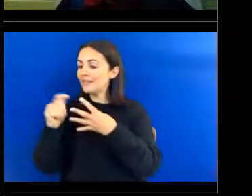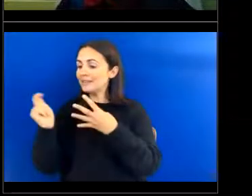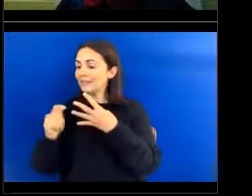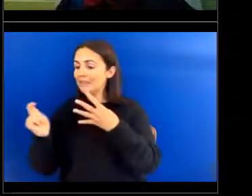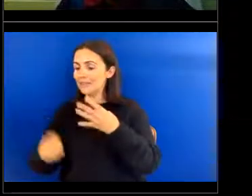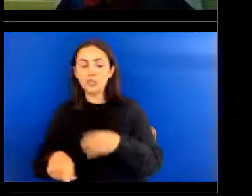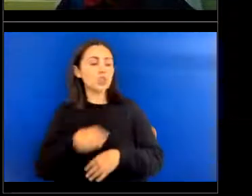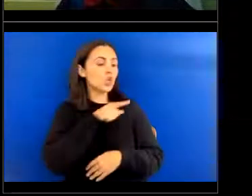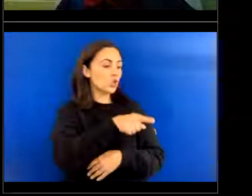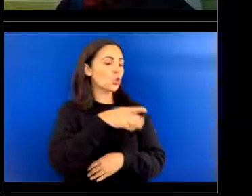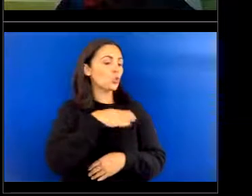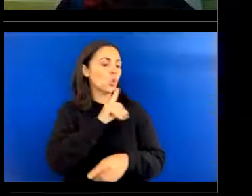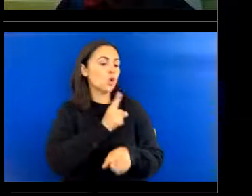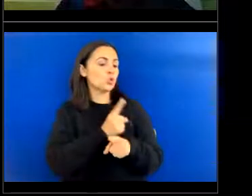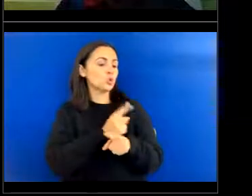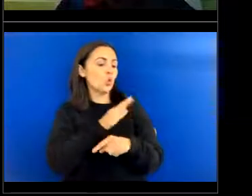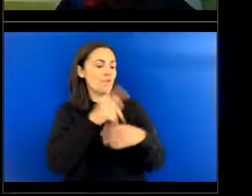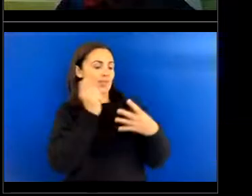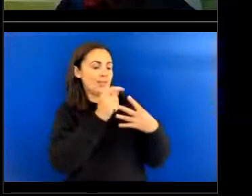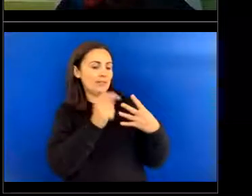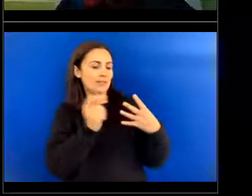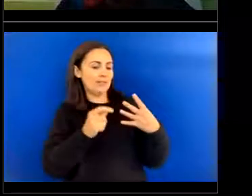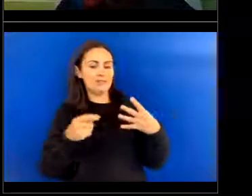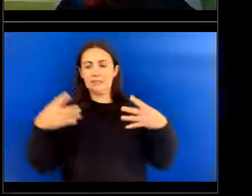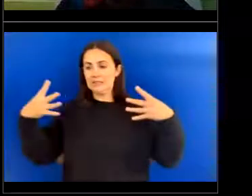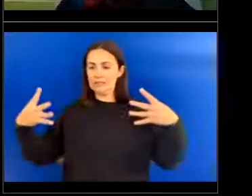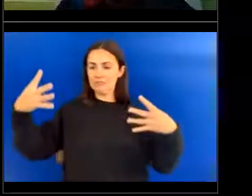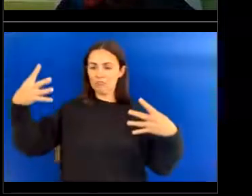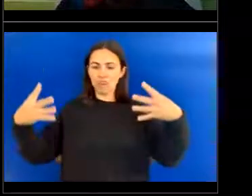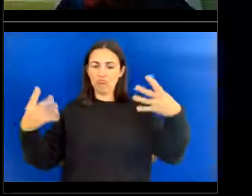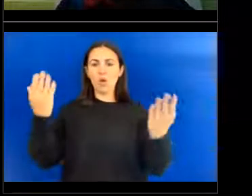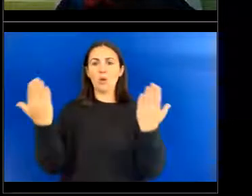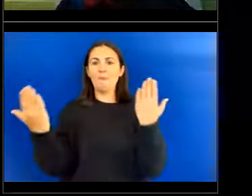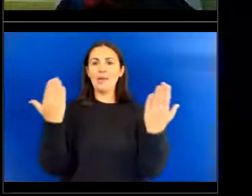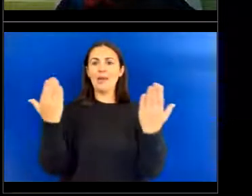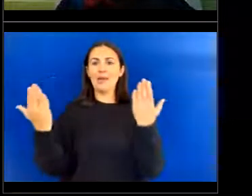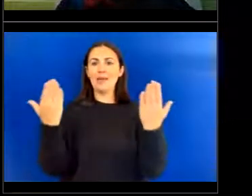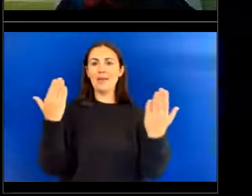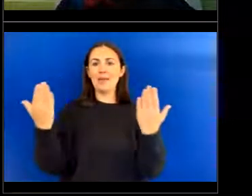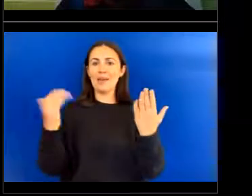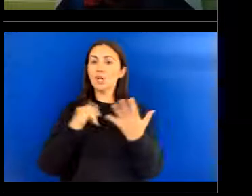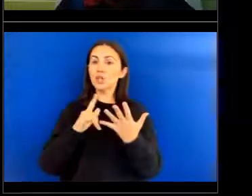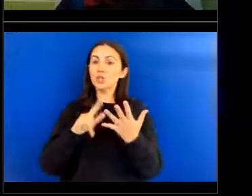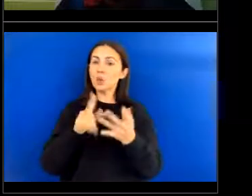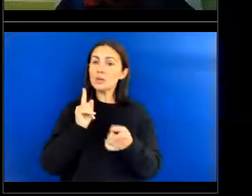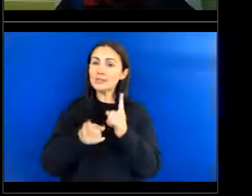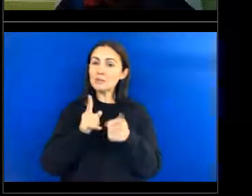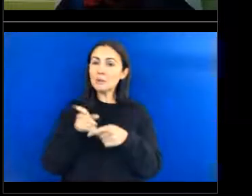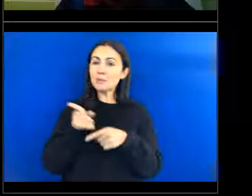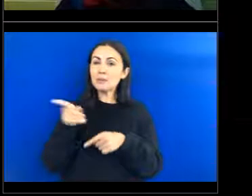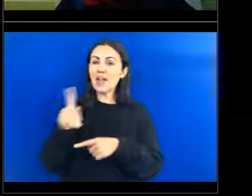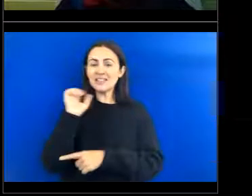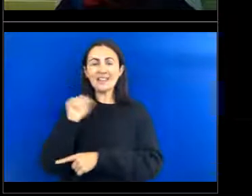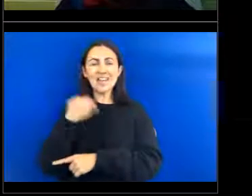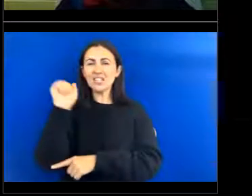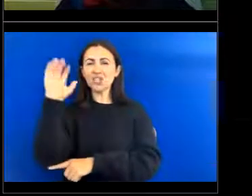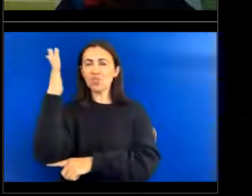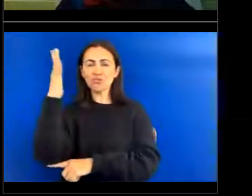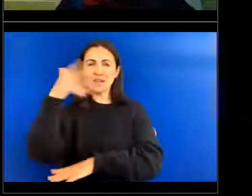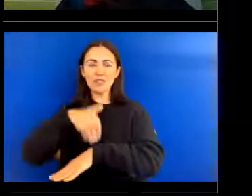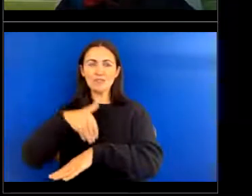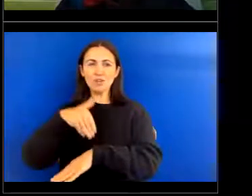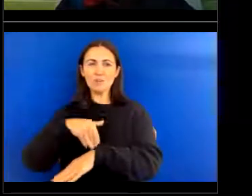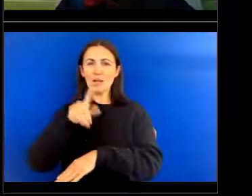the issues between them. Because we look at it a bit like an iceberg. I mean, the fence might be the presenting problem, the